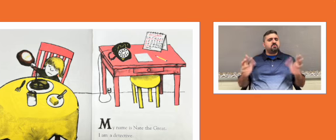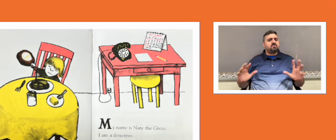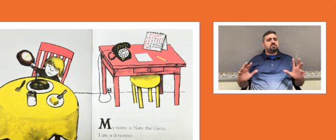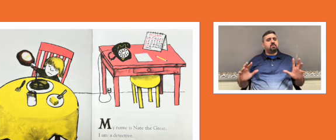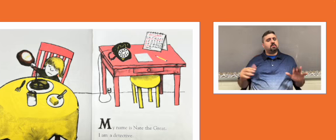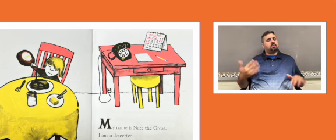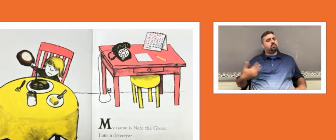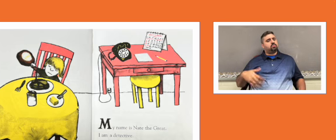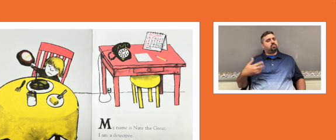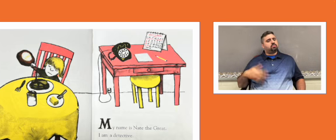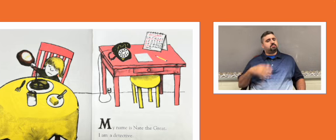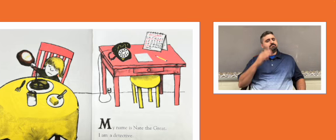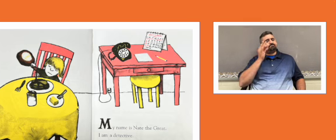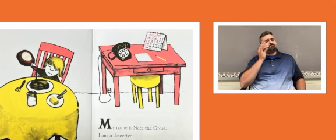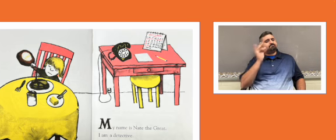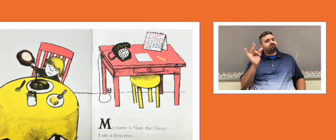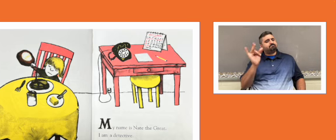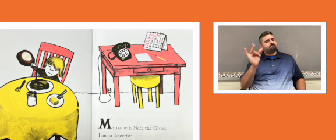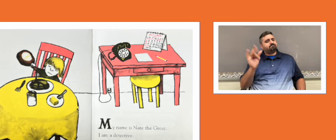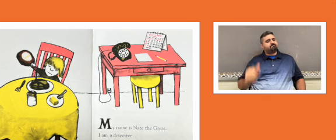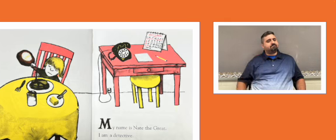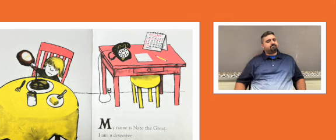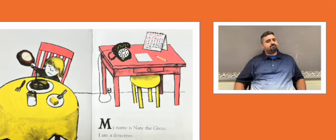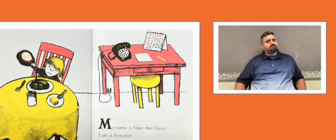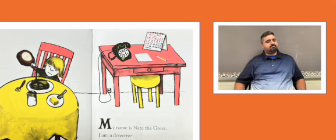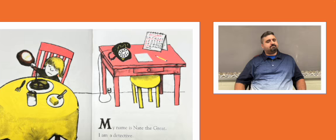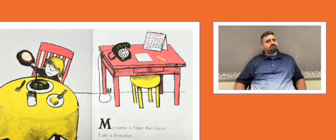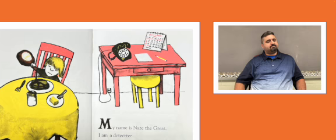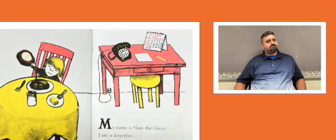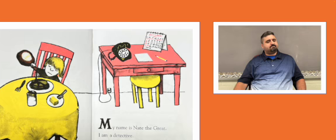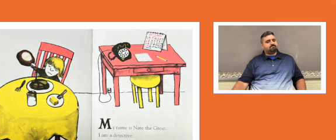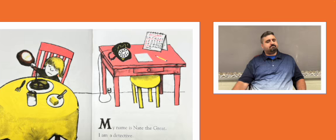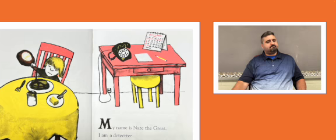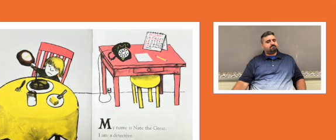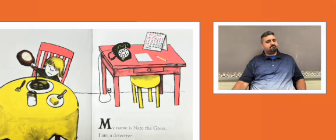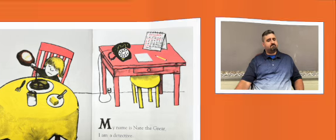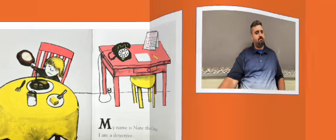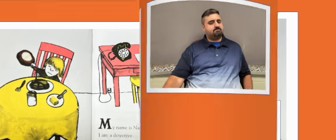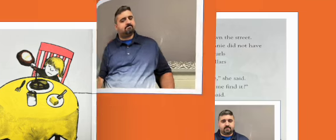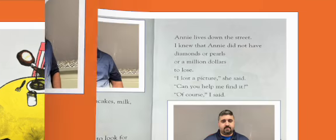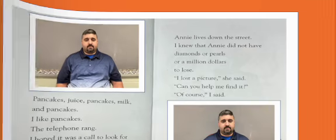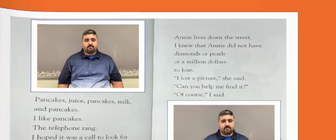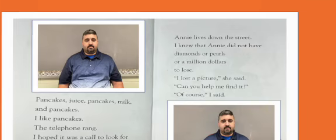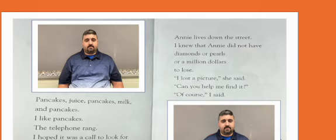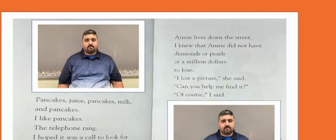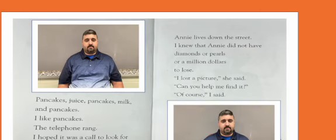breakfast. Oh, it was a good breakfast.